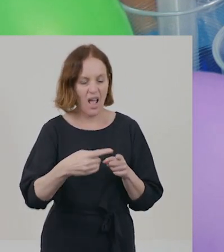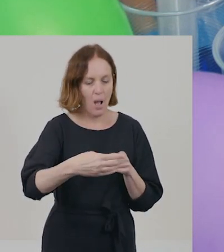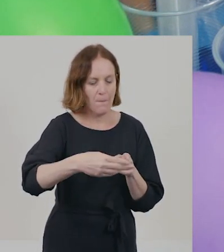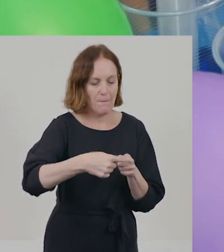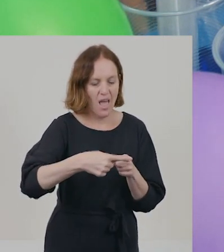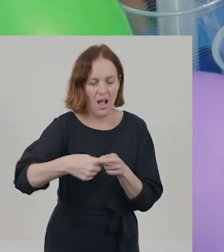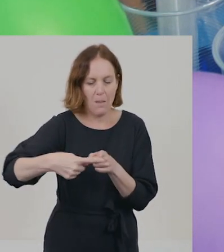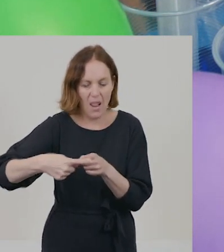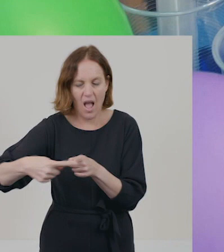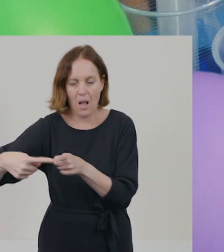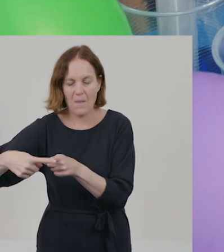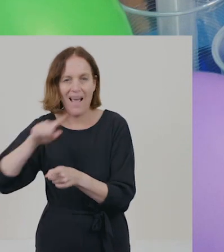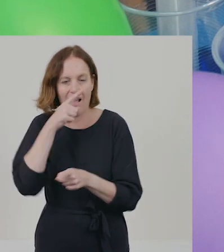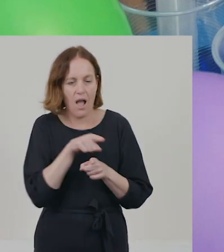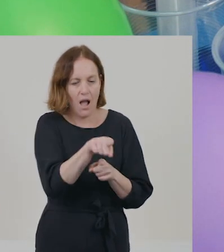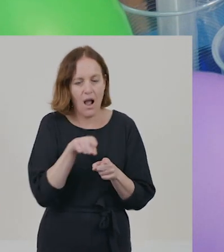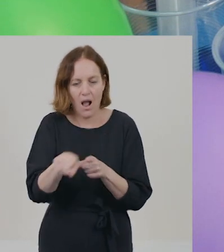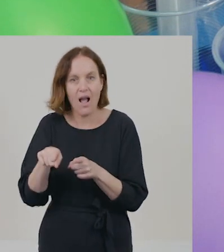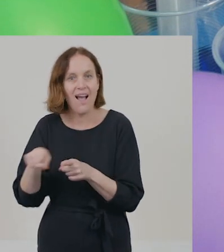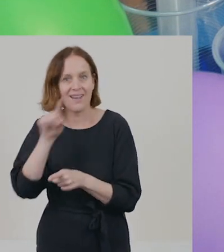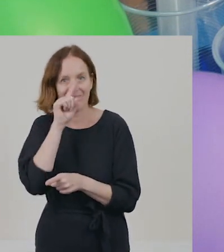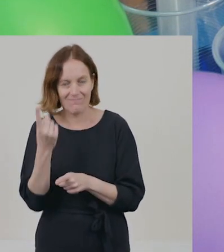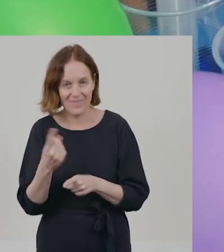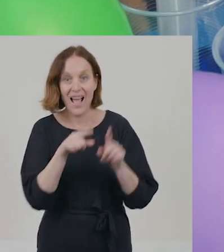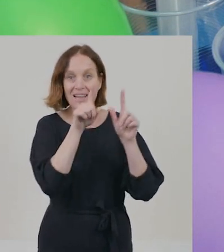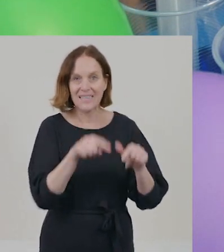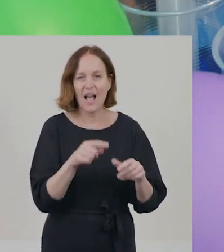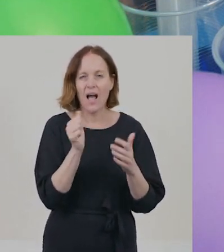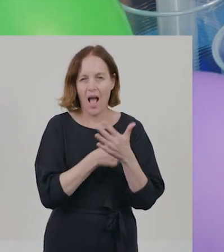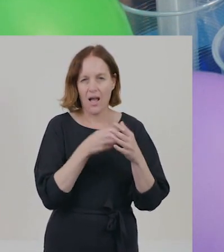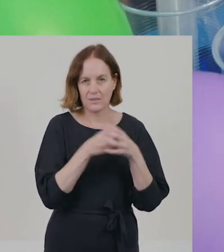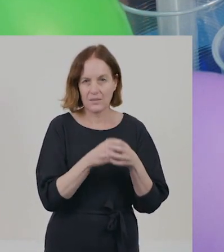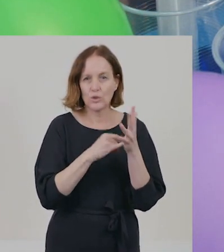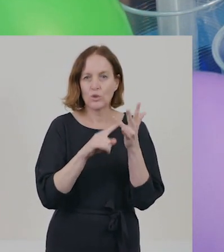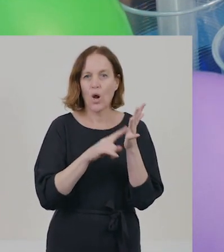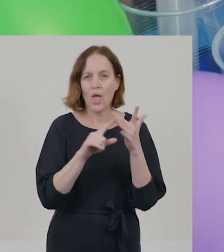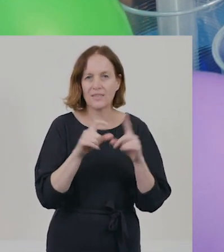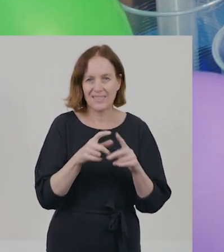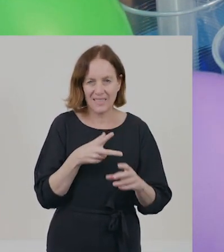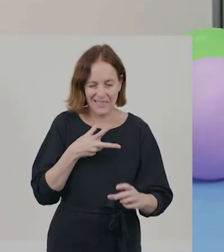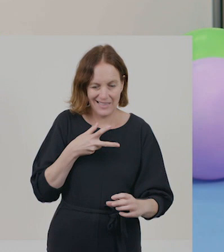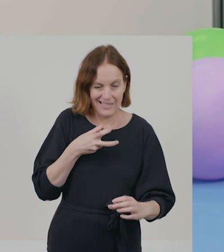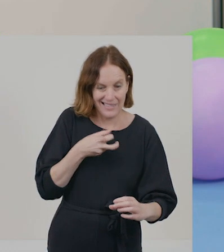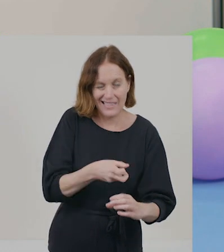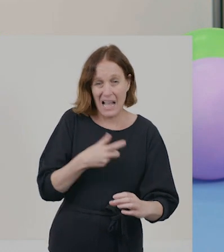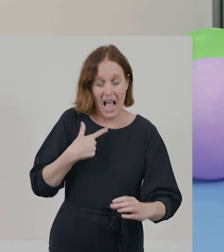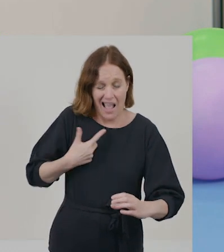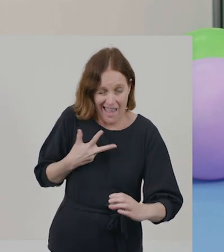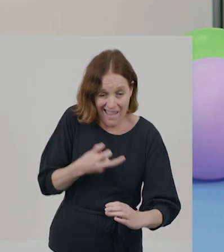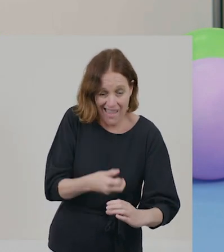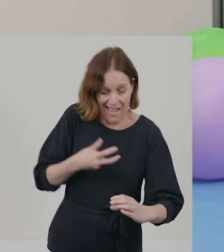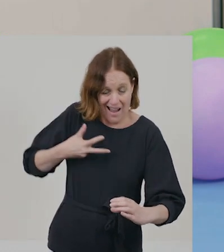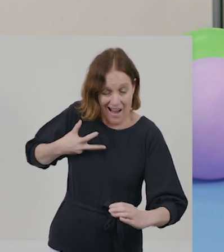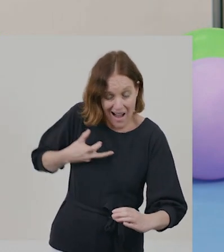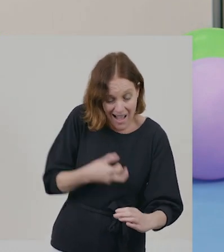plugged to make sure the contents don't escape when we squeeze it. I'll start with the solid. Wow, no matter how